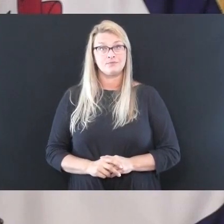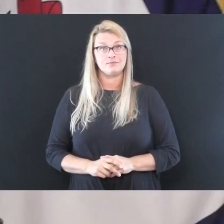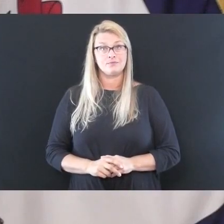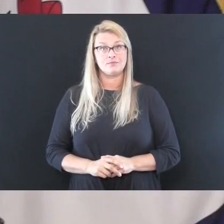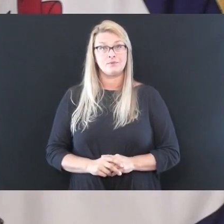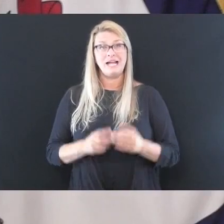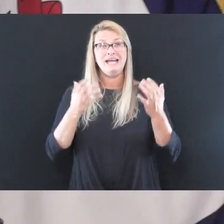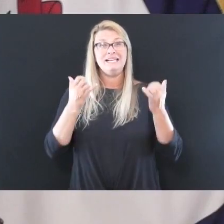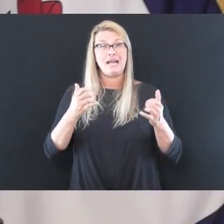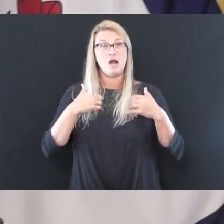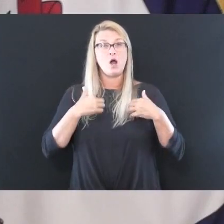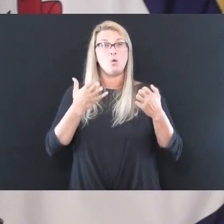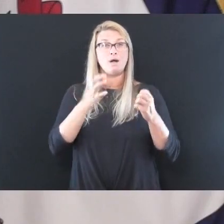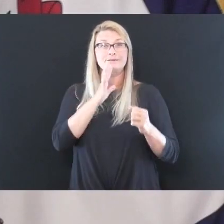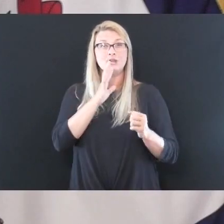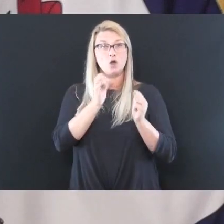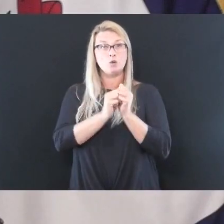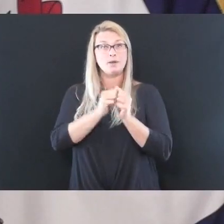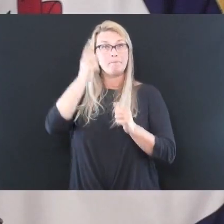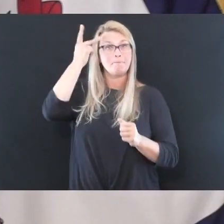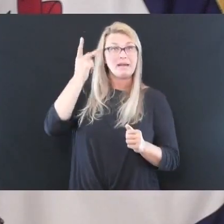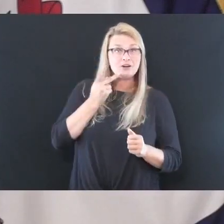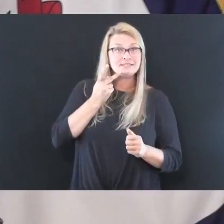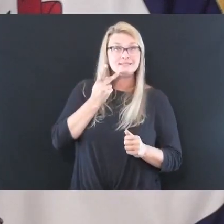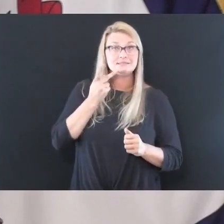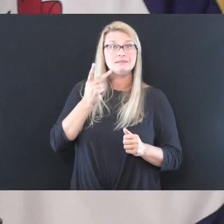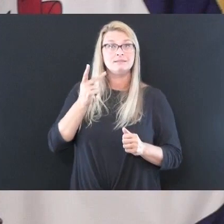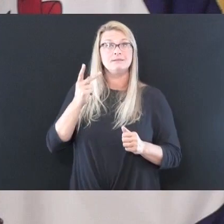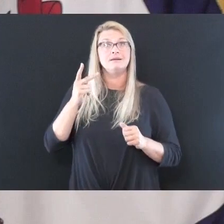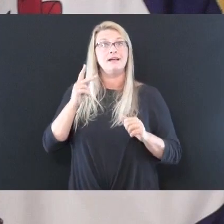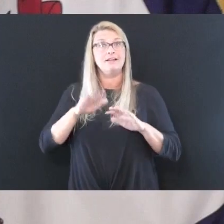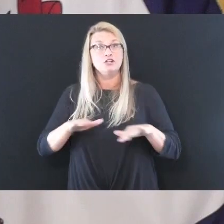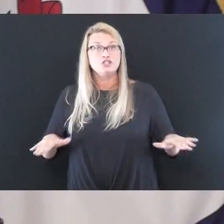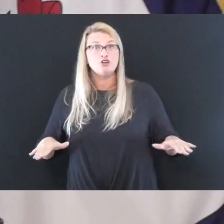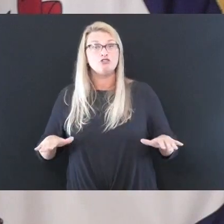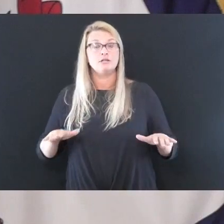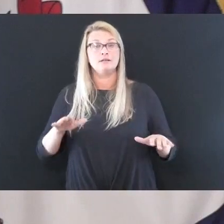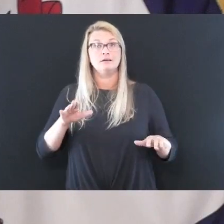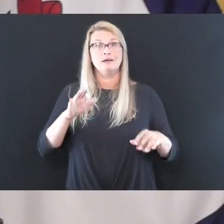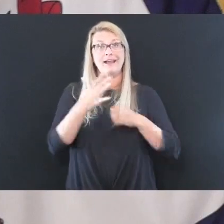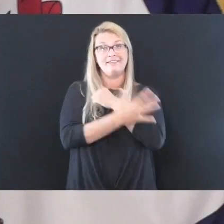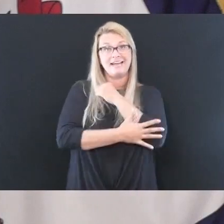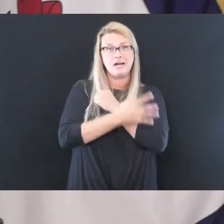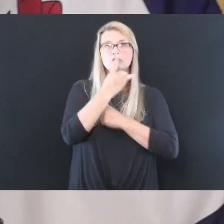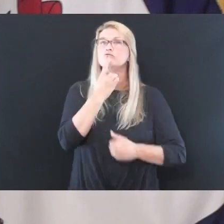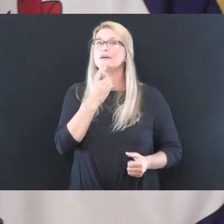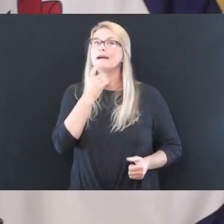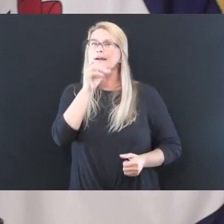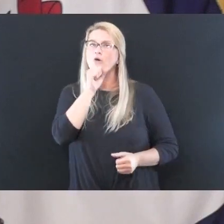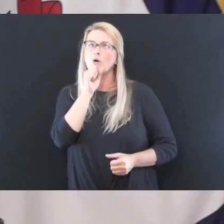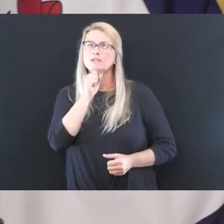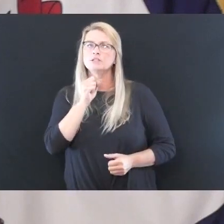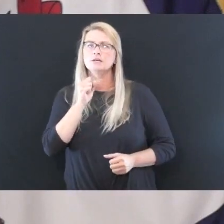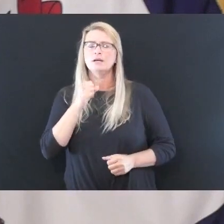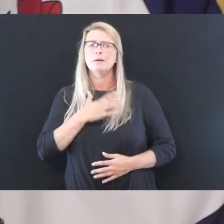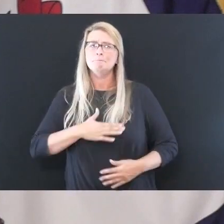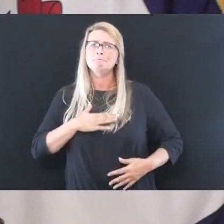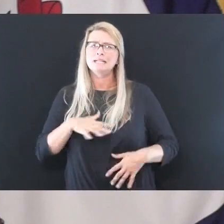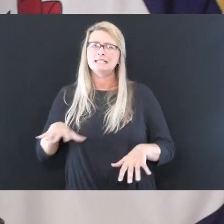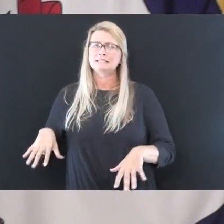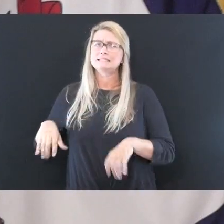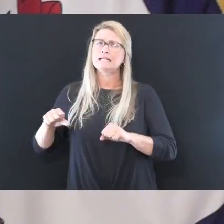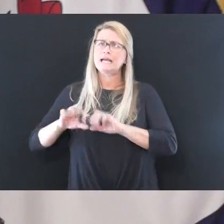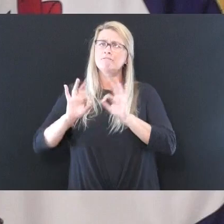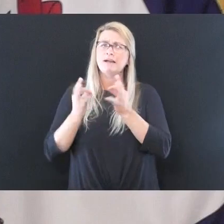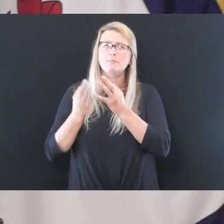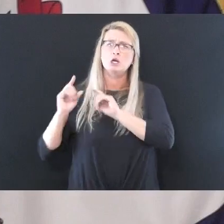parents of the kids and everything, and the counties that are, especially the counties that are in the red and the orange, go get them tested.